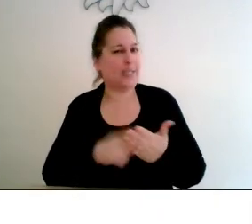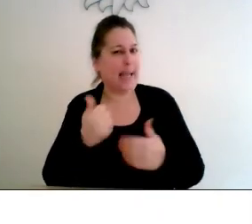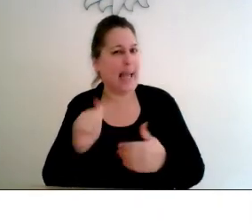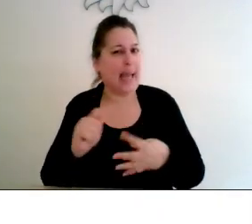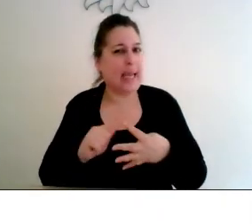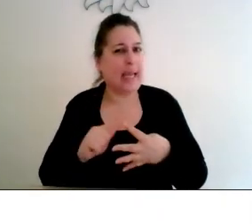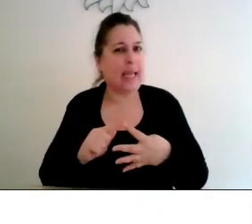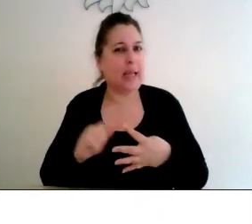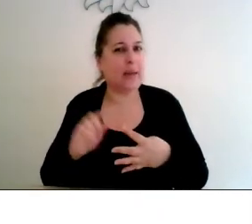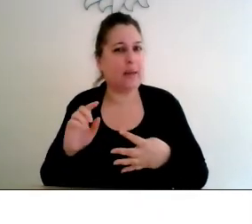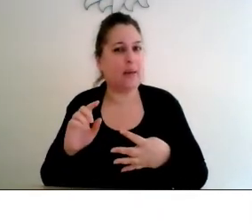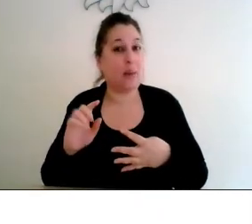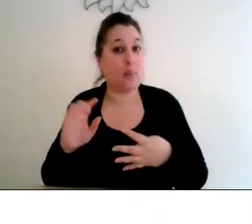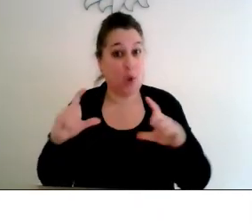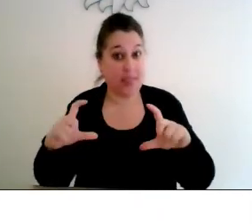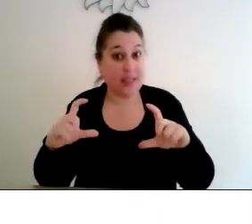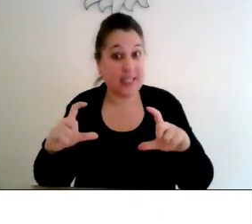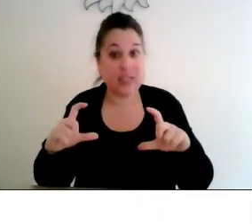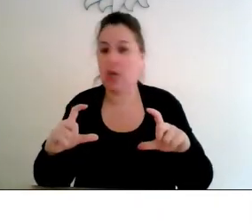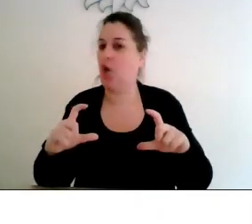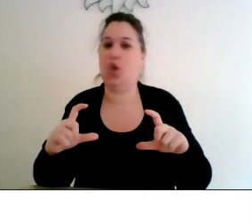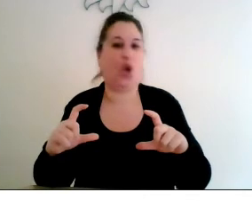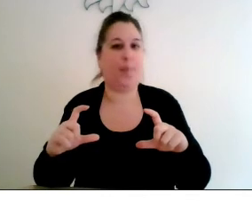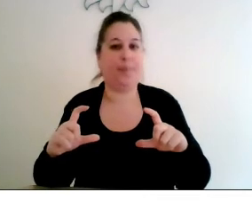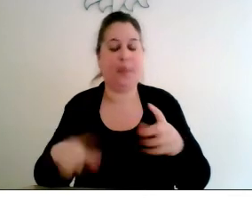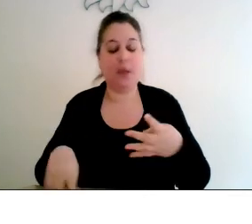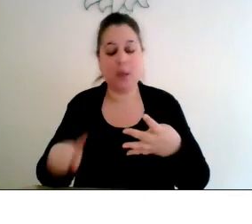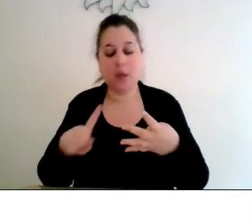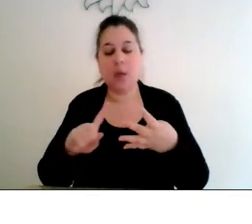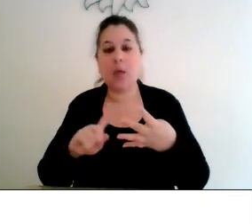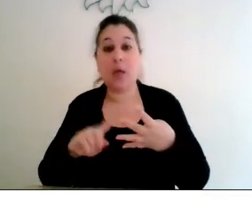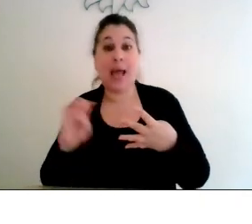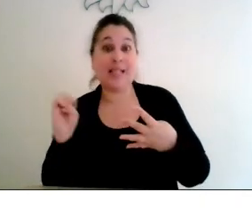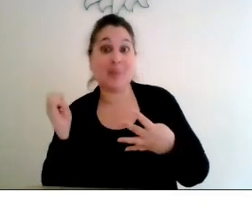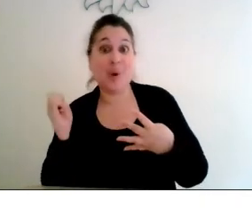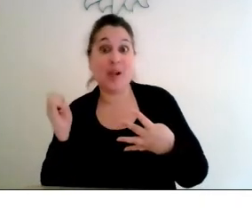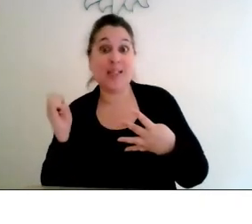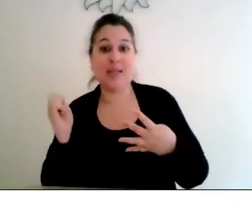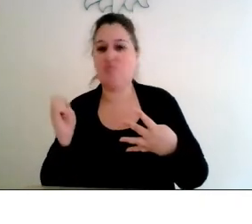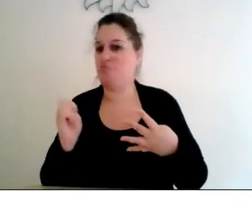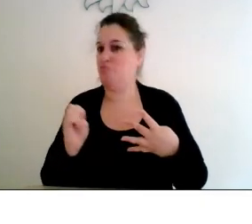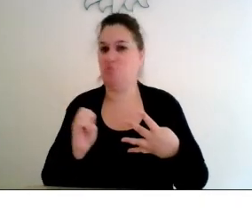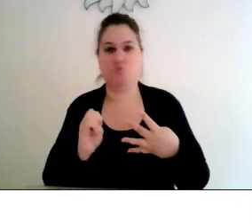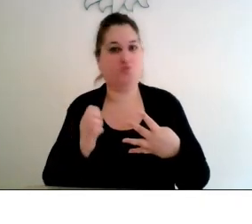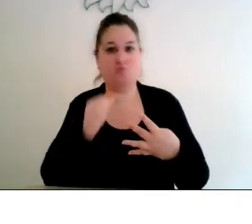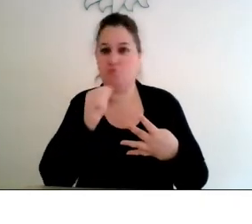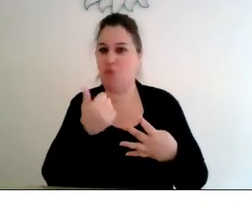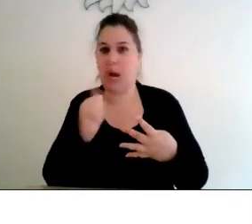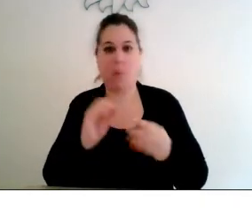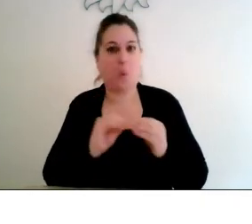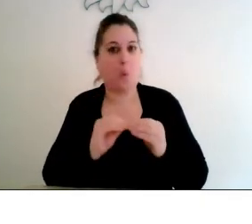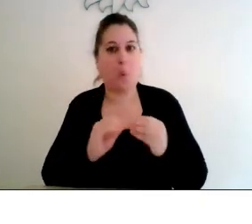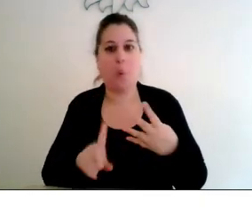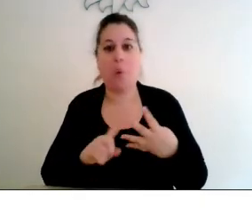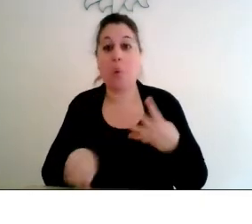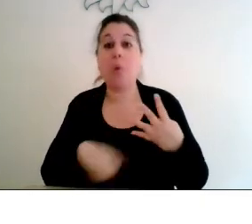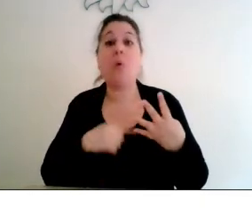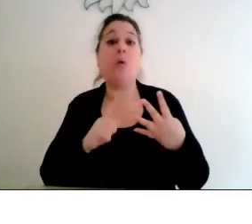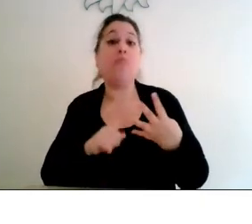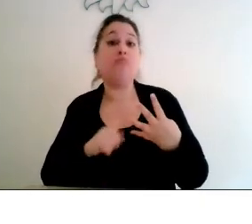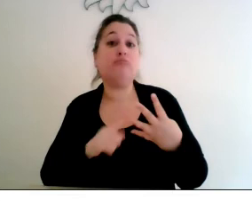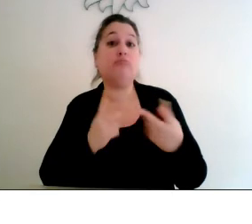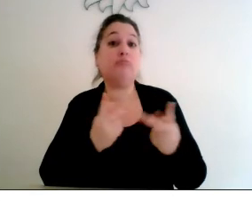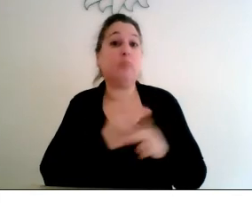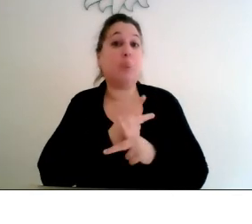Do we see any exponents? Nope. Any multiplication or division? Nope. Any addition